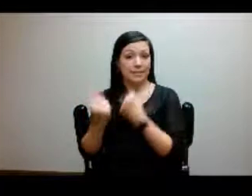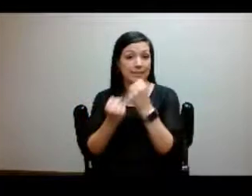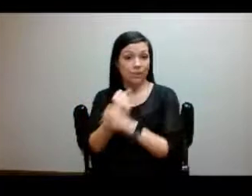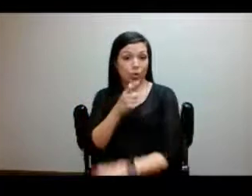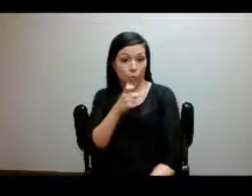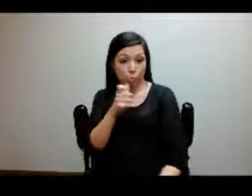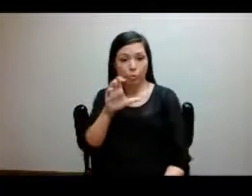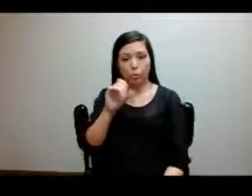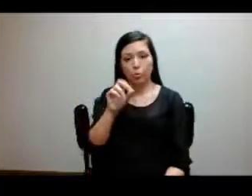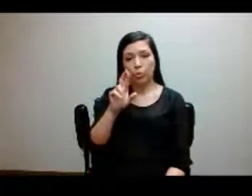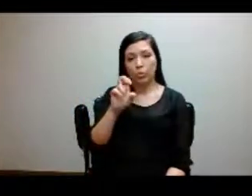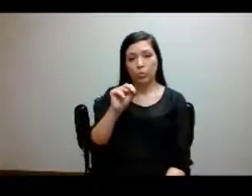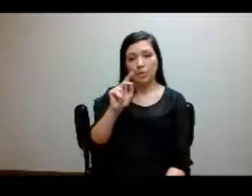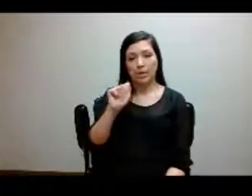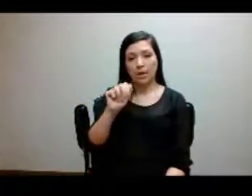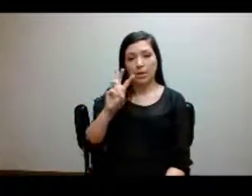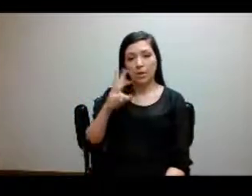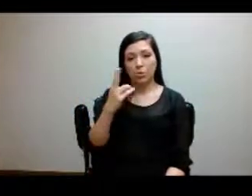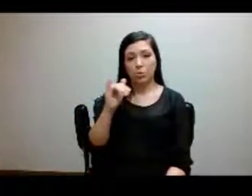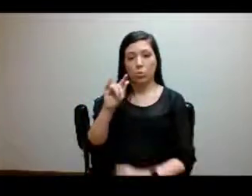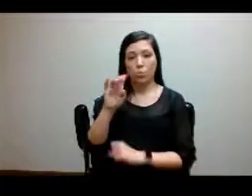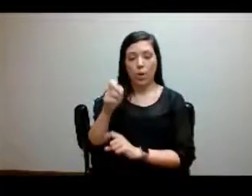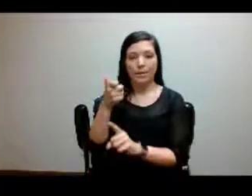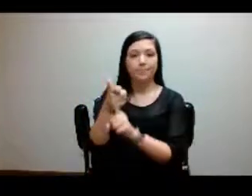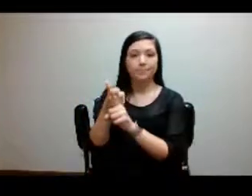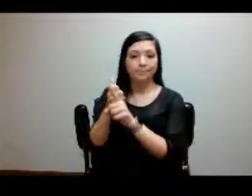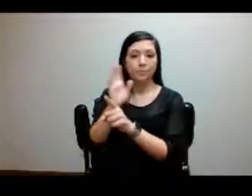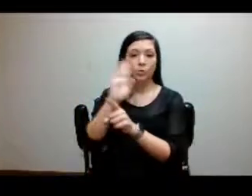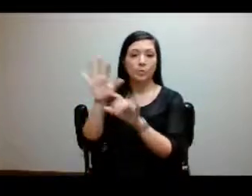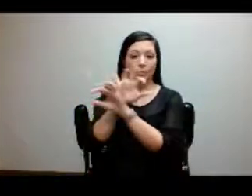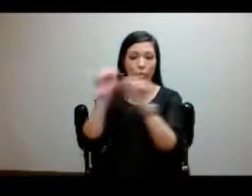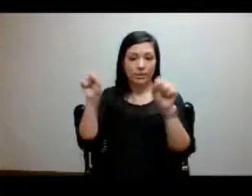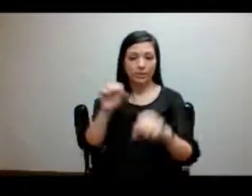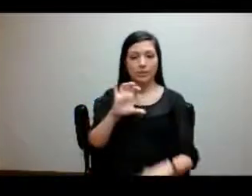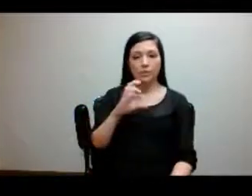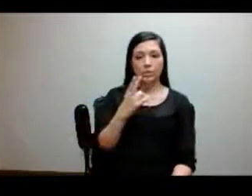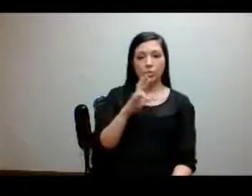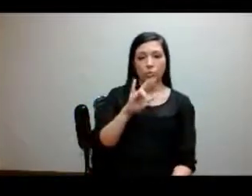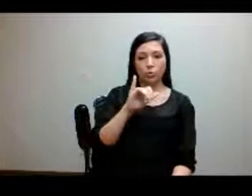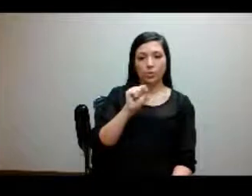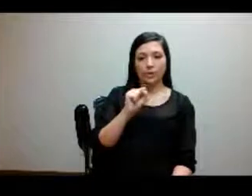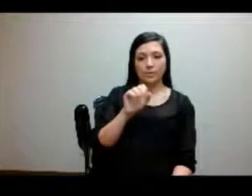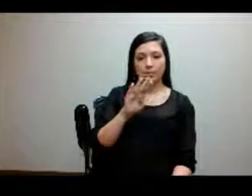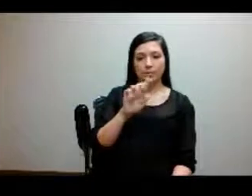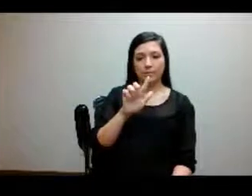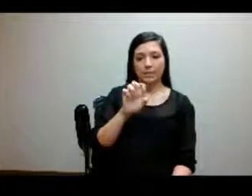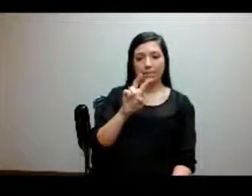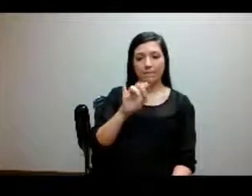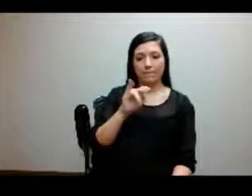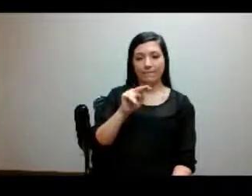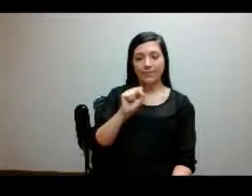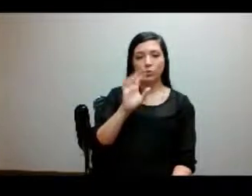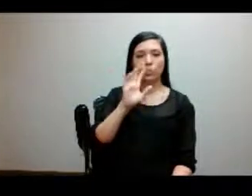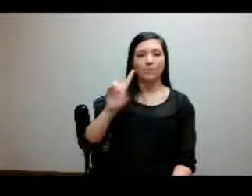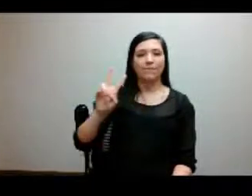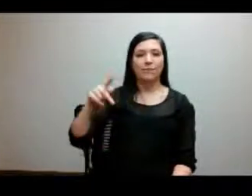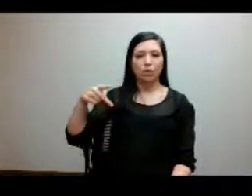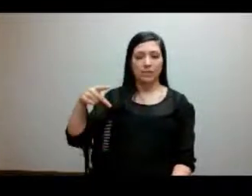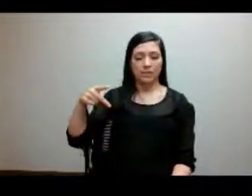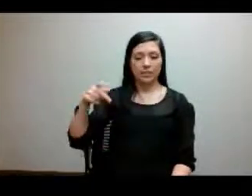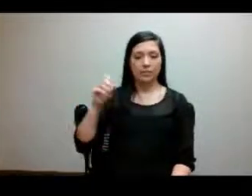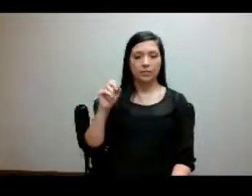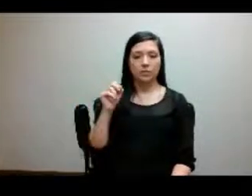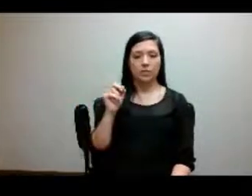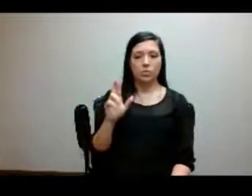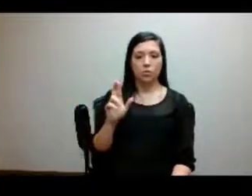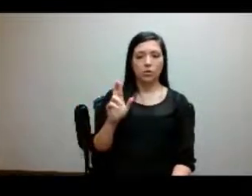Karina White. She will be the president, and Chris Blevins will be the vice president, or I think